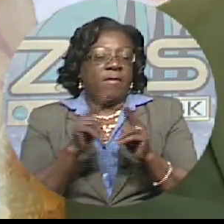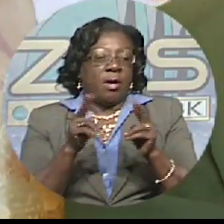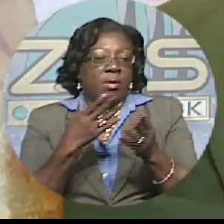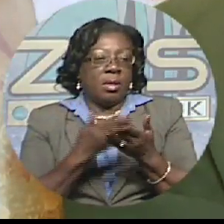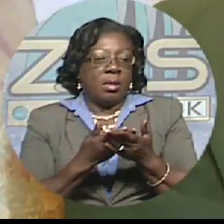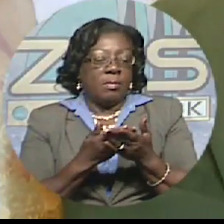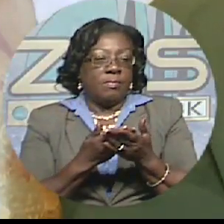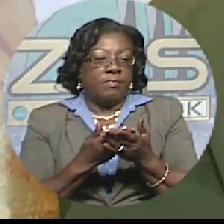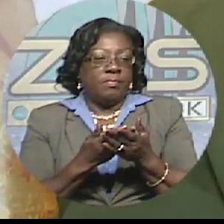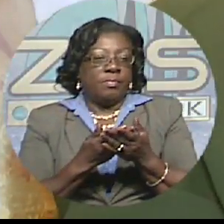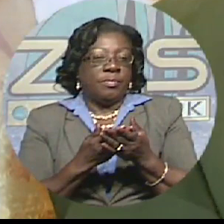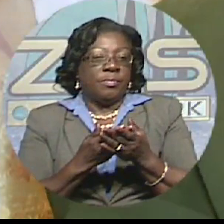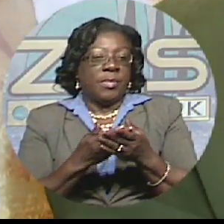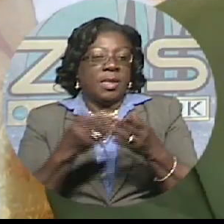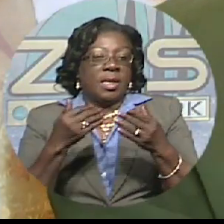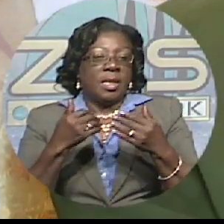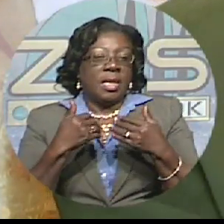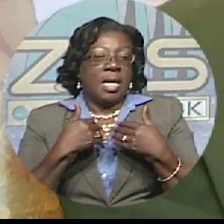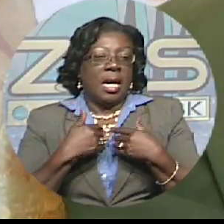happened?